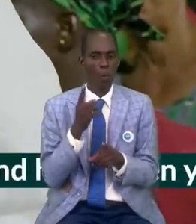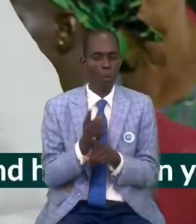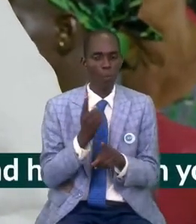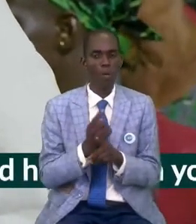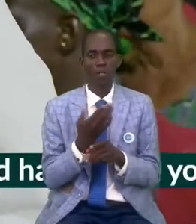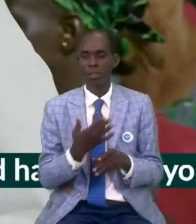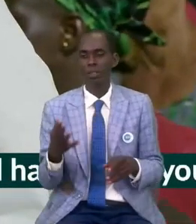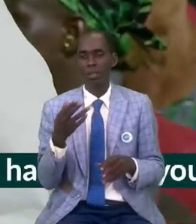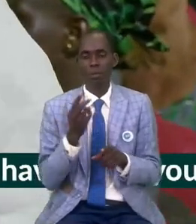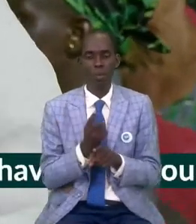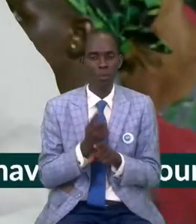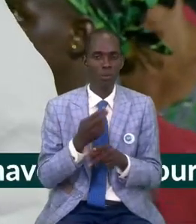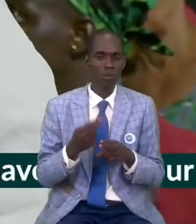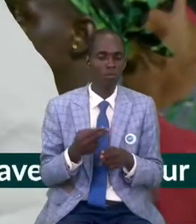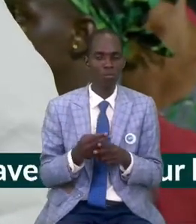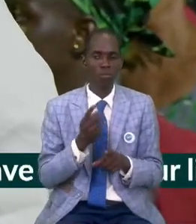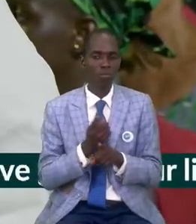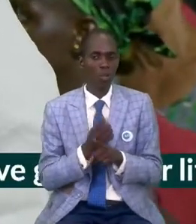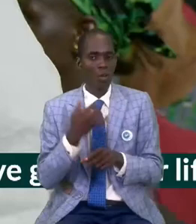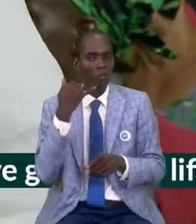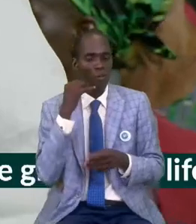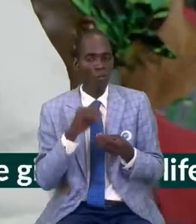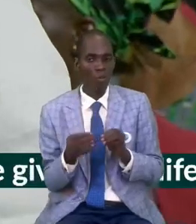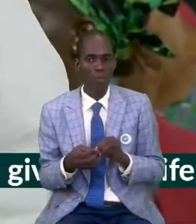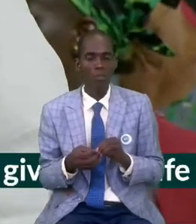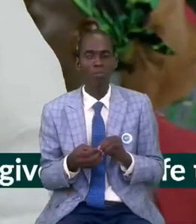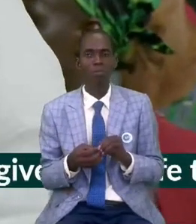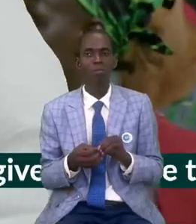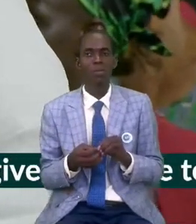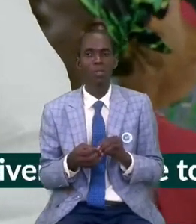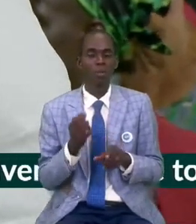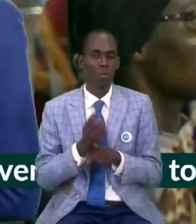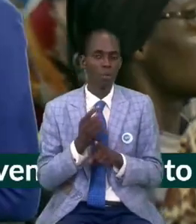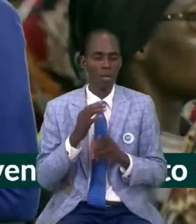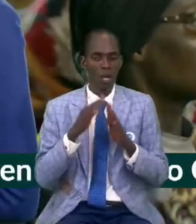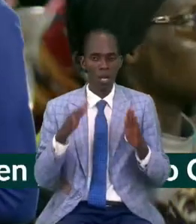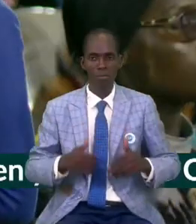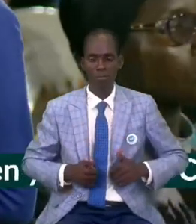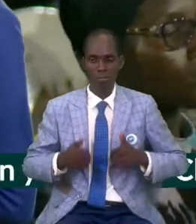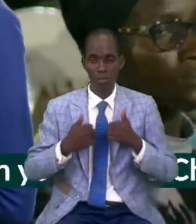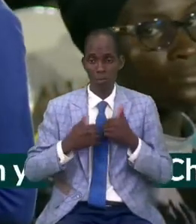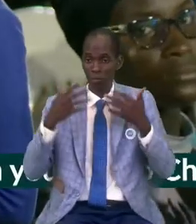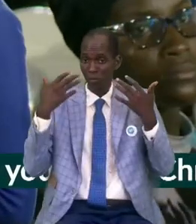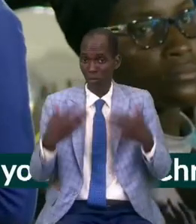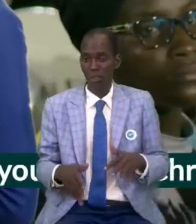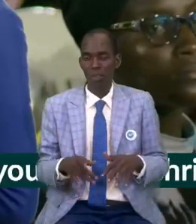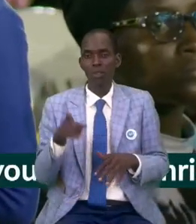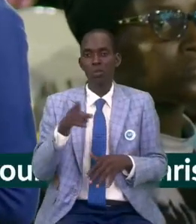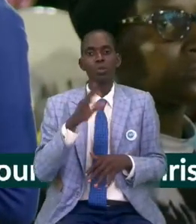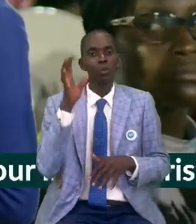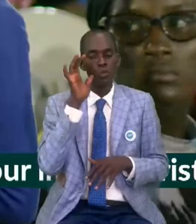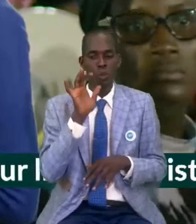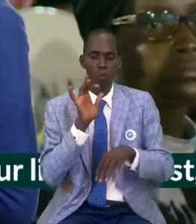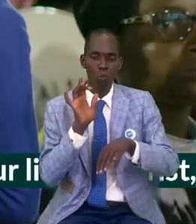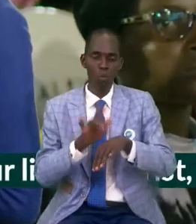As you fill that, you submit. We'll assist you. Then if you listen through the